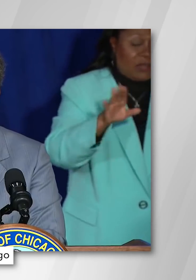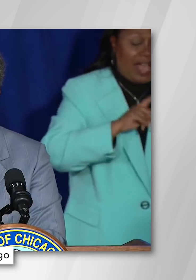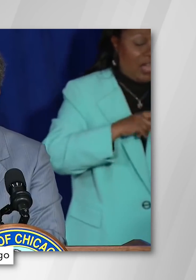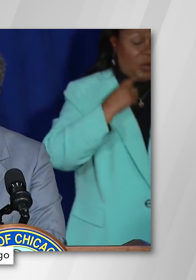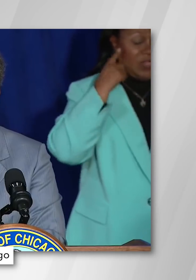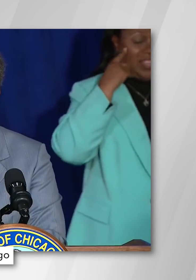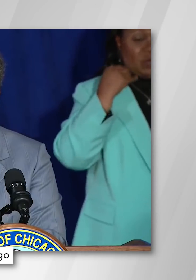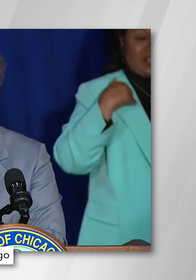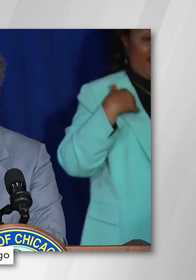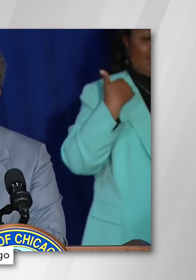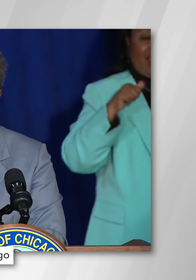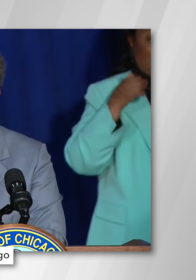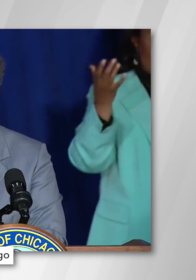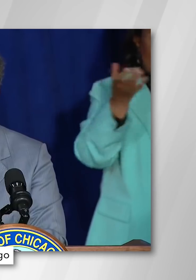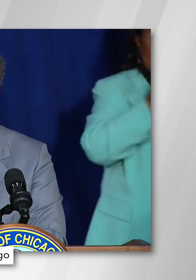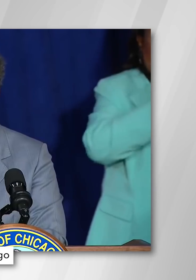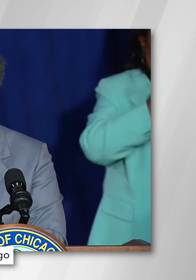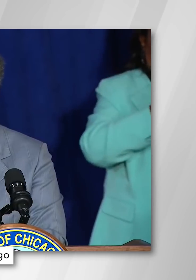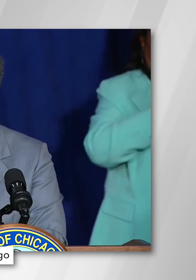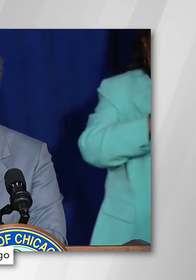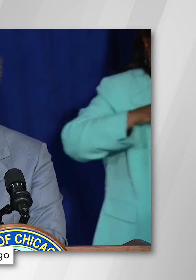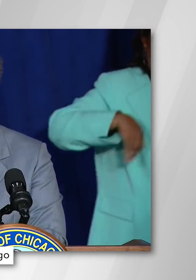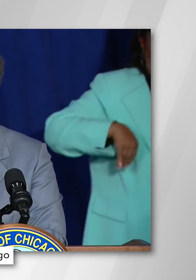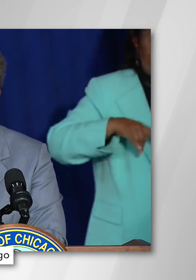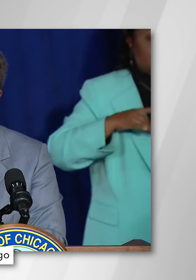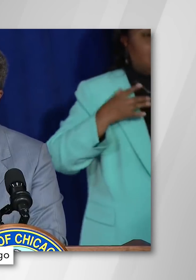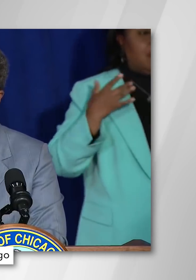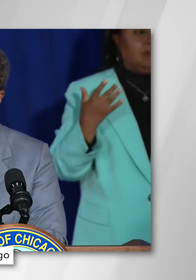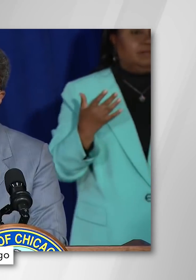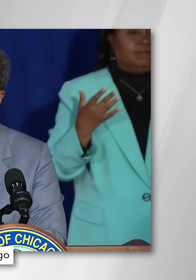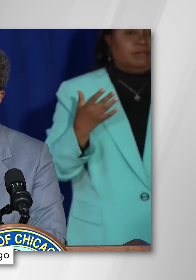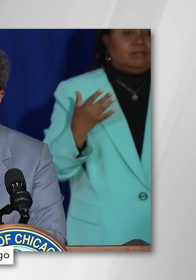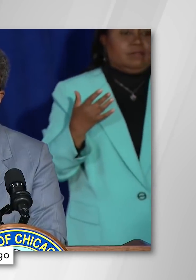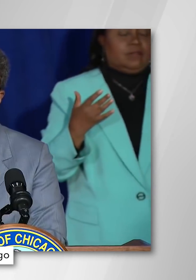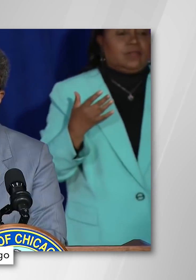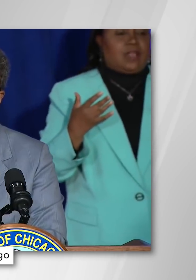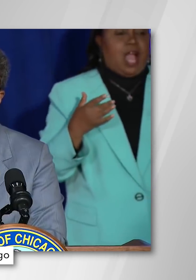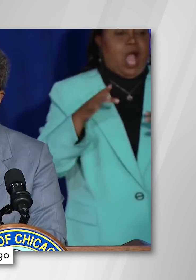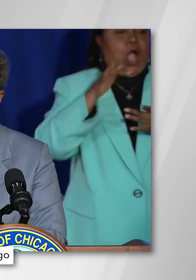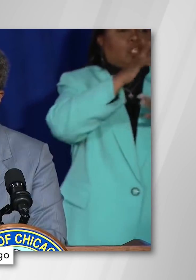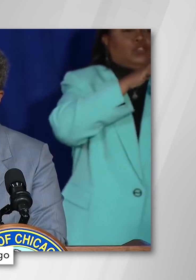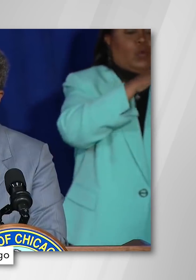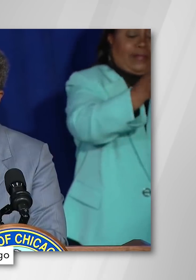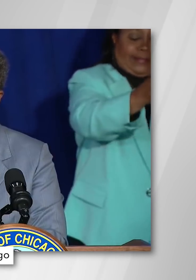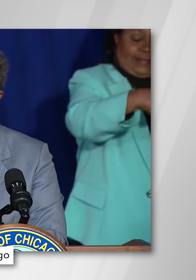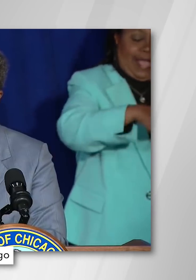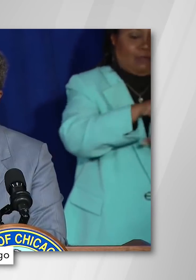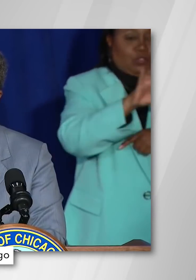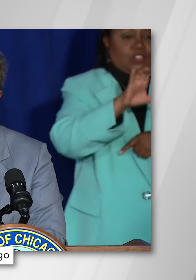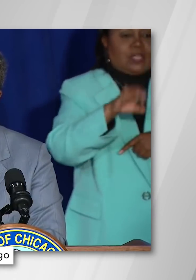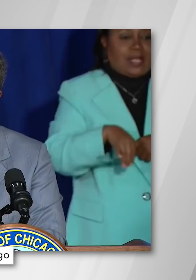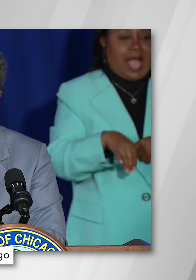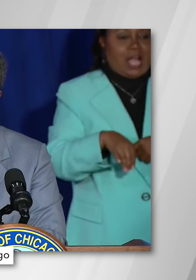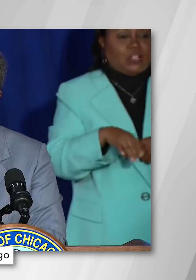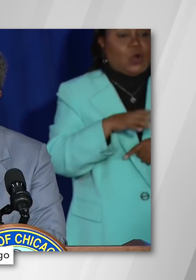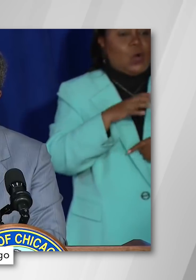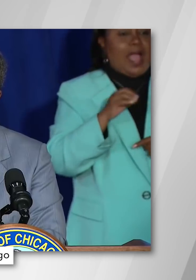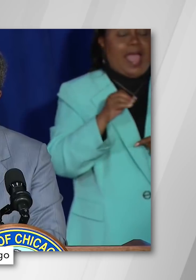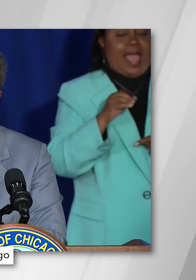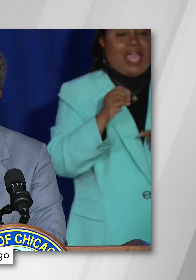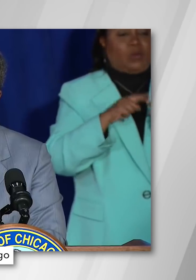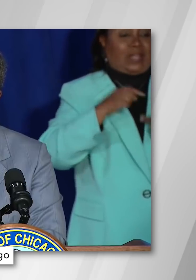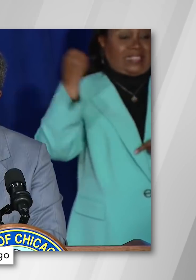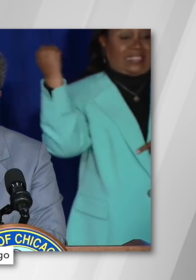think we've had any arrests in this case yet. A tourist came to Chicago and